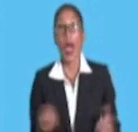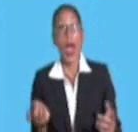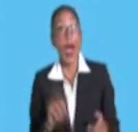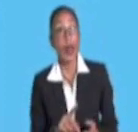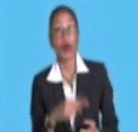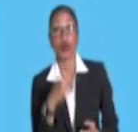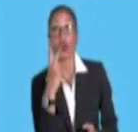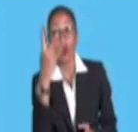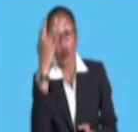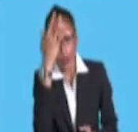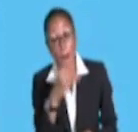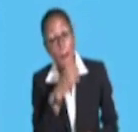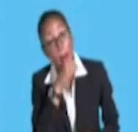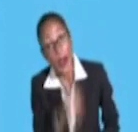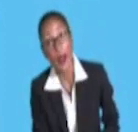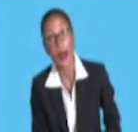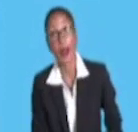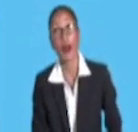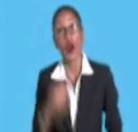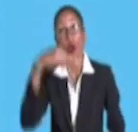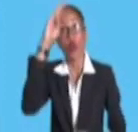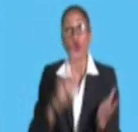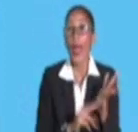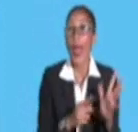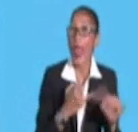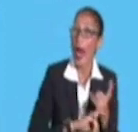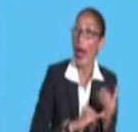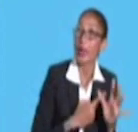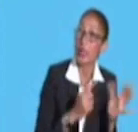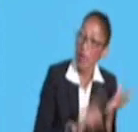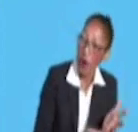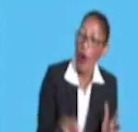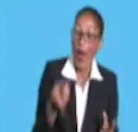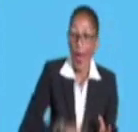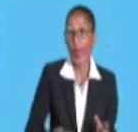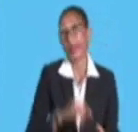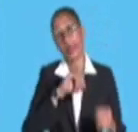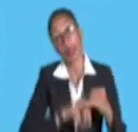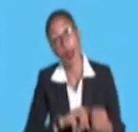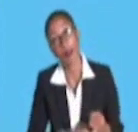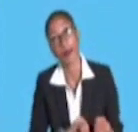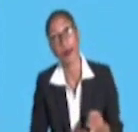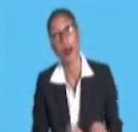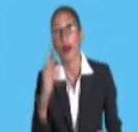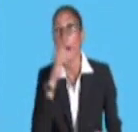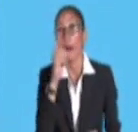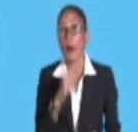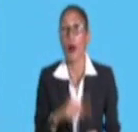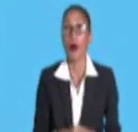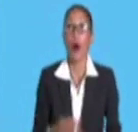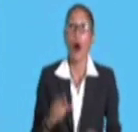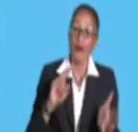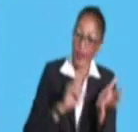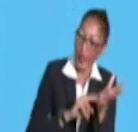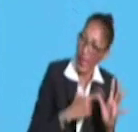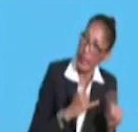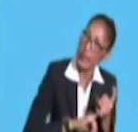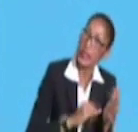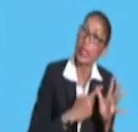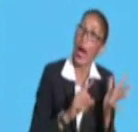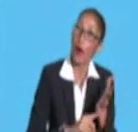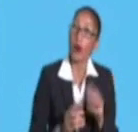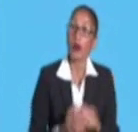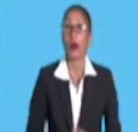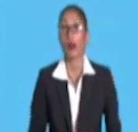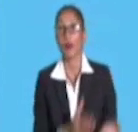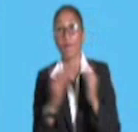Parvin of Lambasa, the Tui Nassau, his son Levi, and people of the Tikina Nassau, Lepani